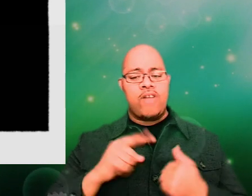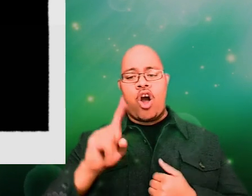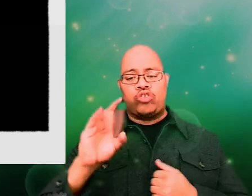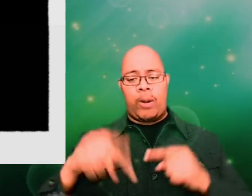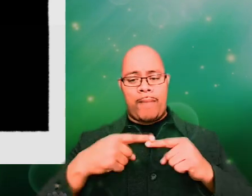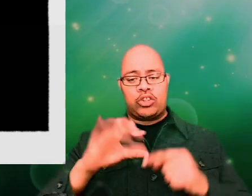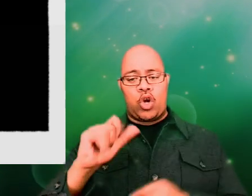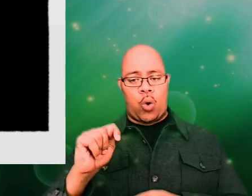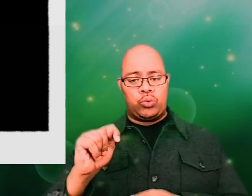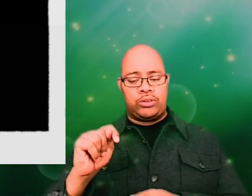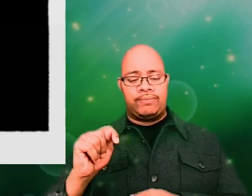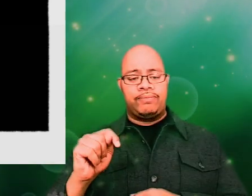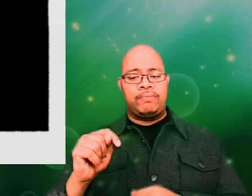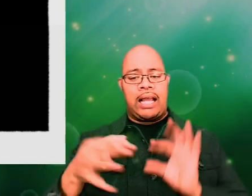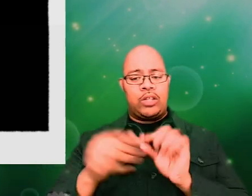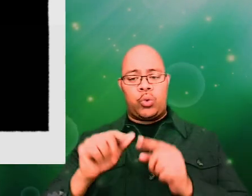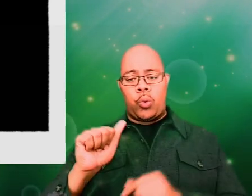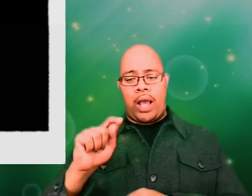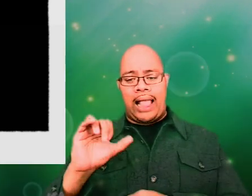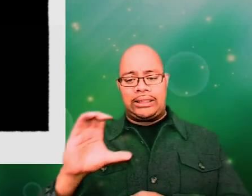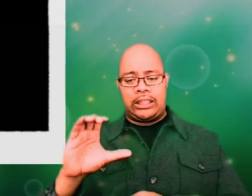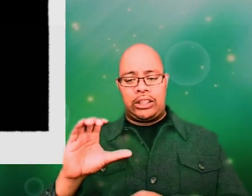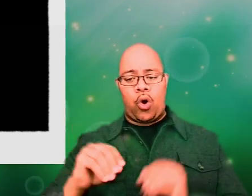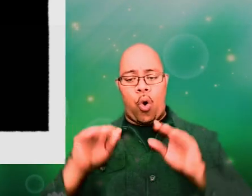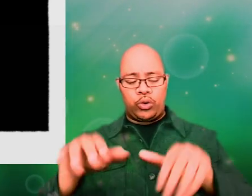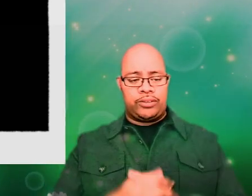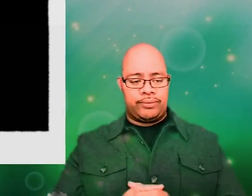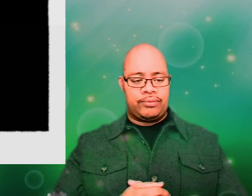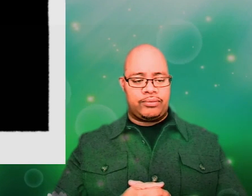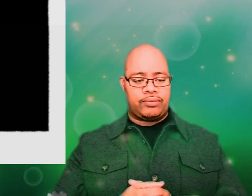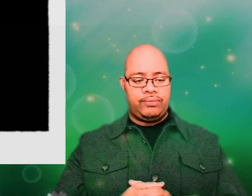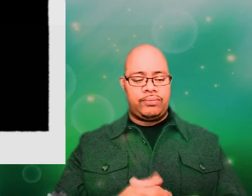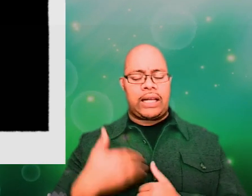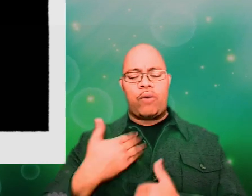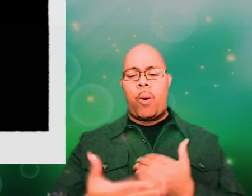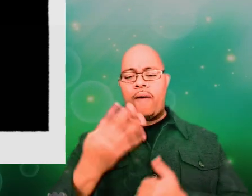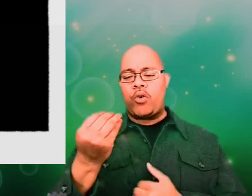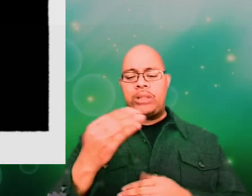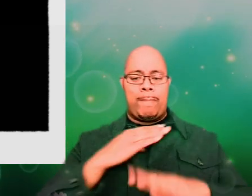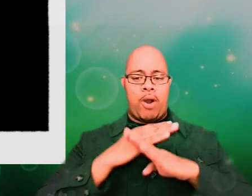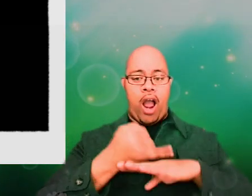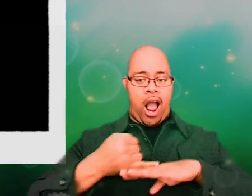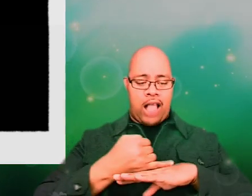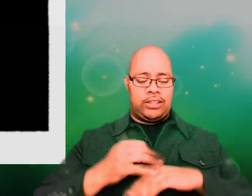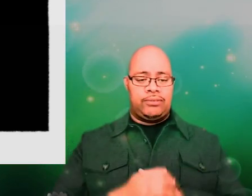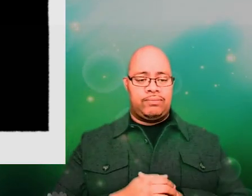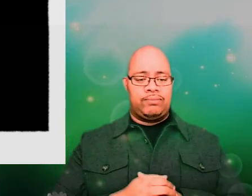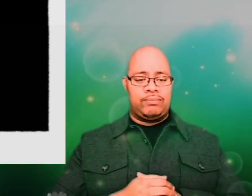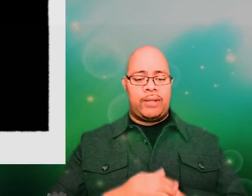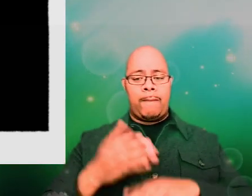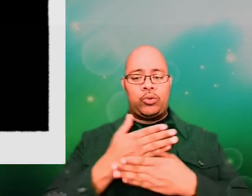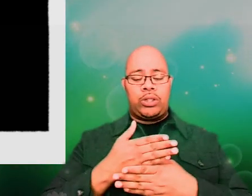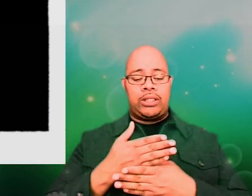of coastline connected to the Atlantic Ocean. It also has around 14 barrier islands situated between